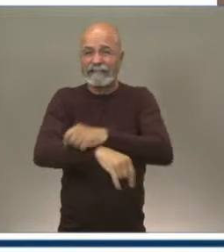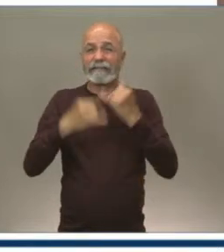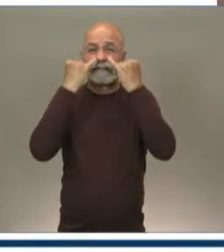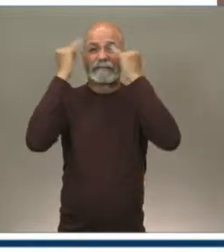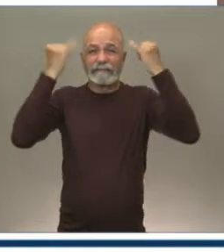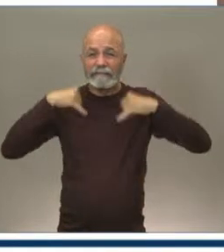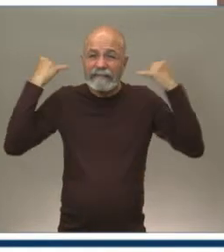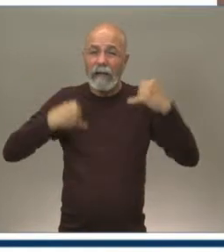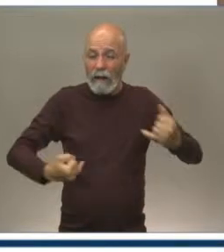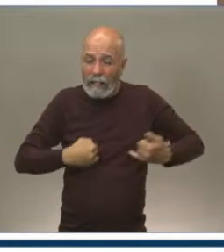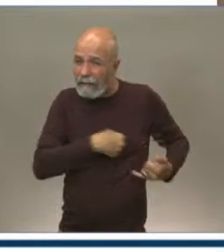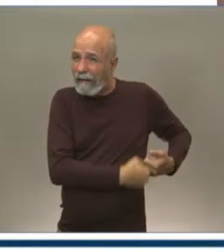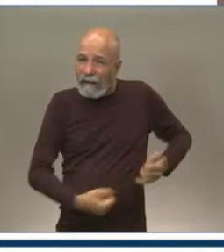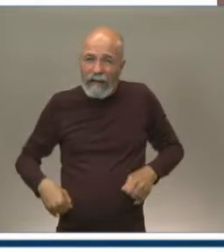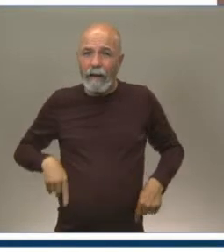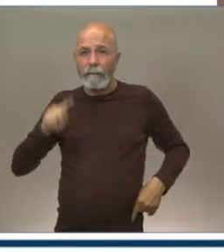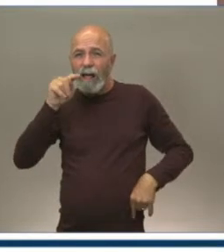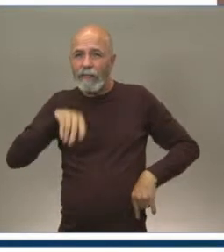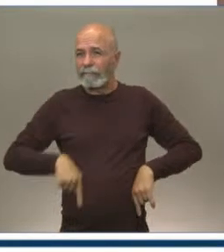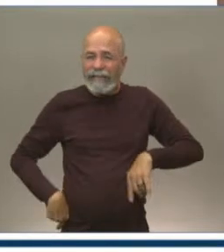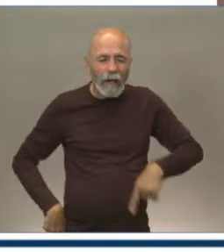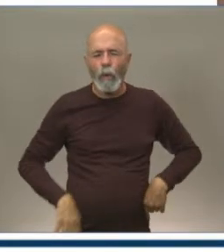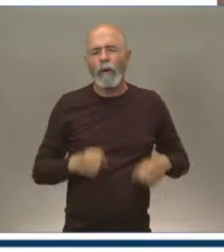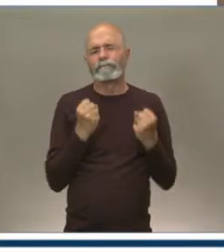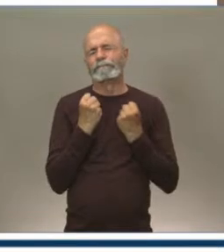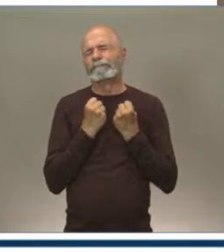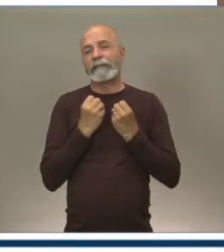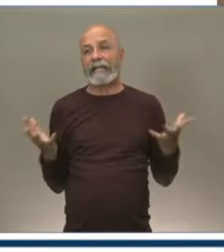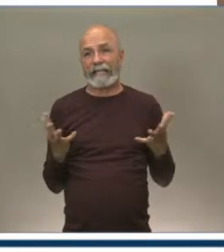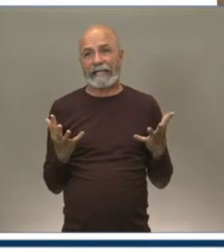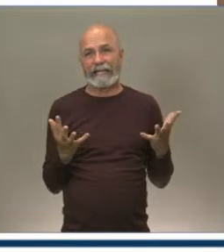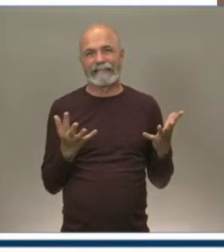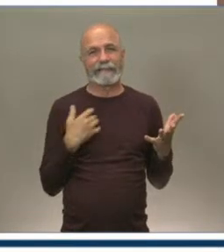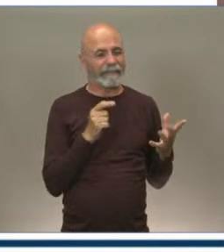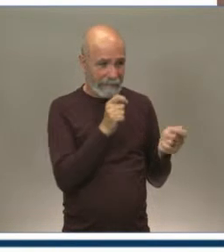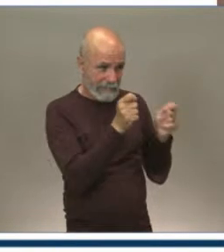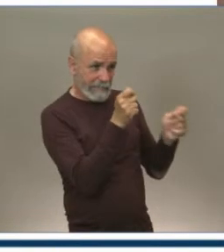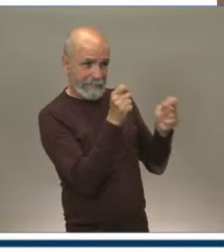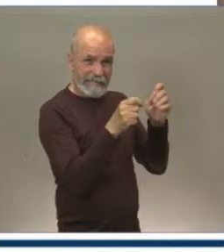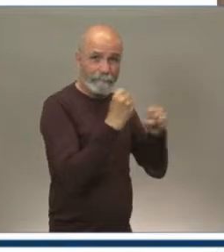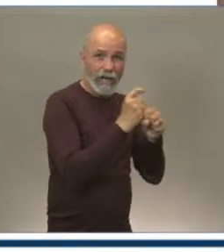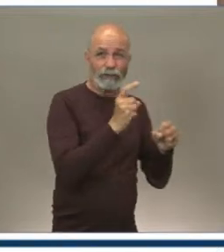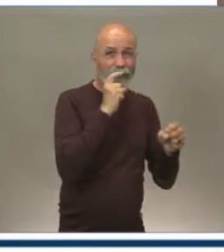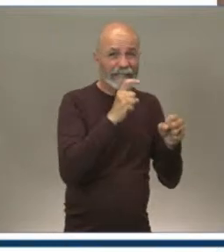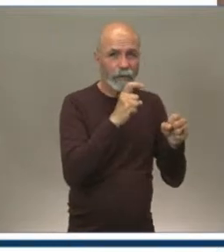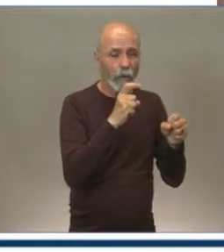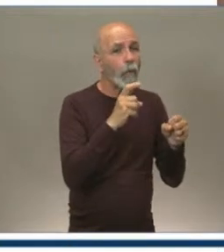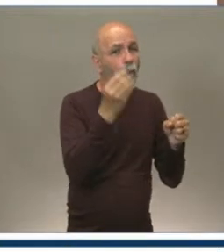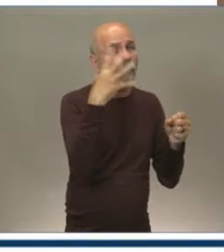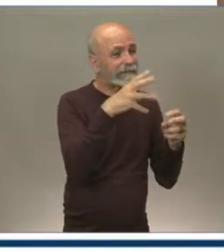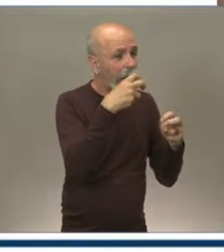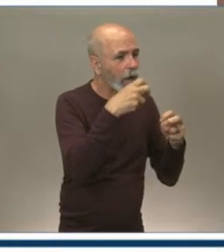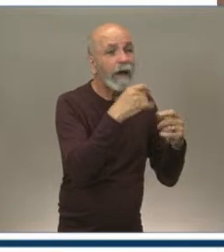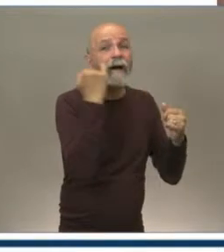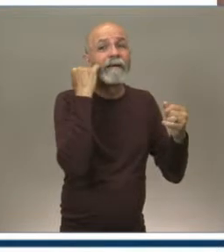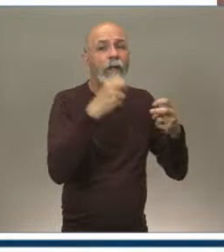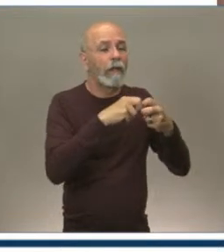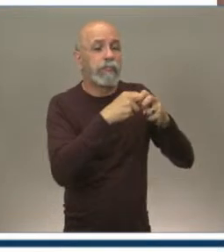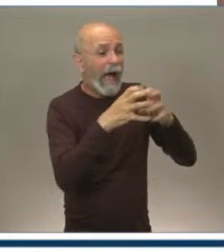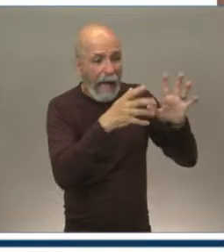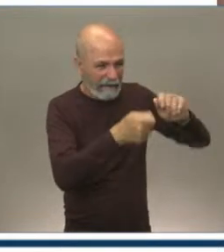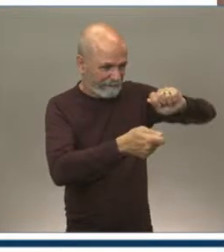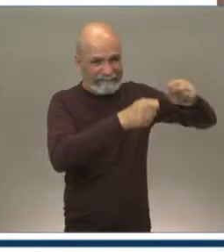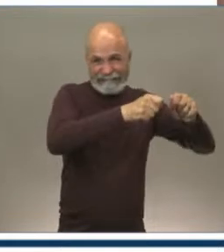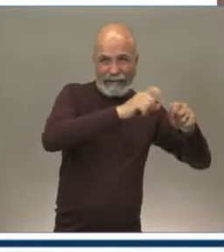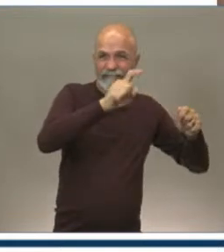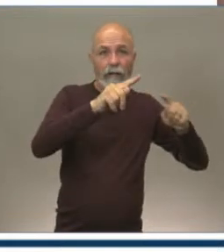devices, the technical challenge of actually literally turning that patient over in a bed requires a substantial team